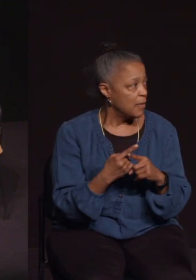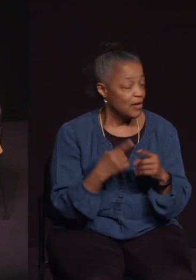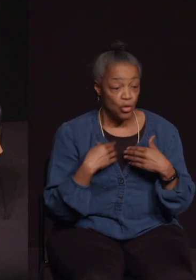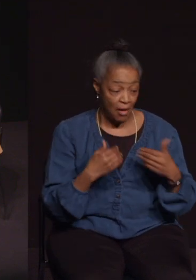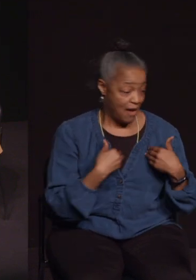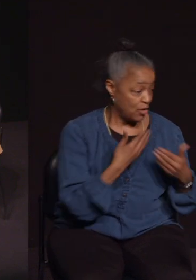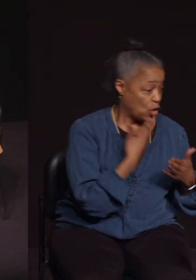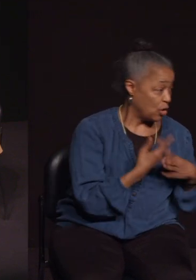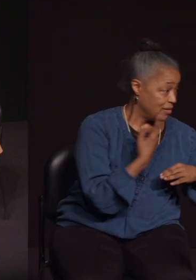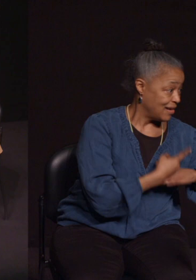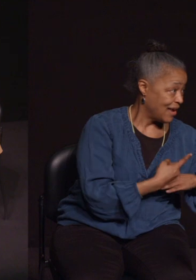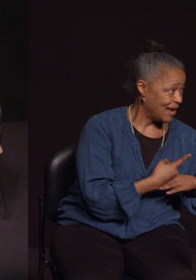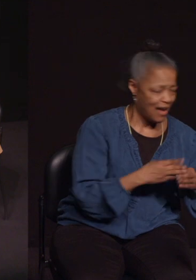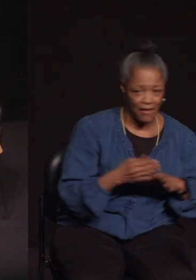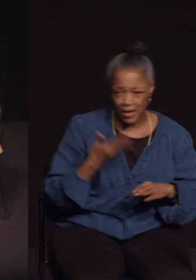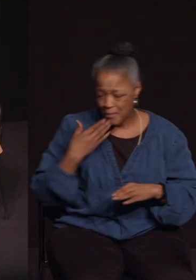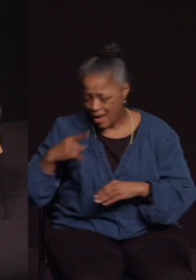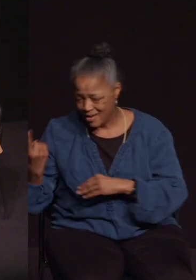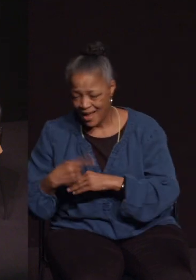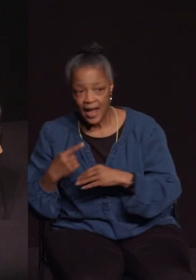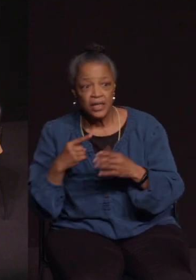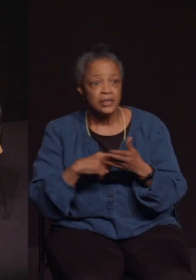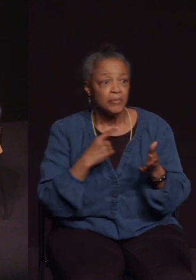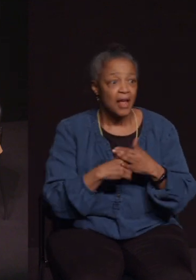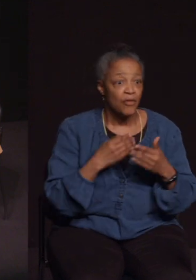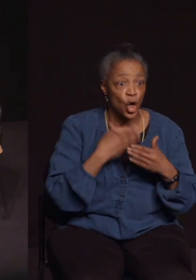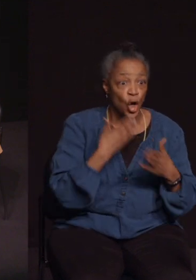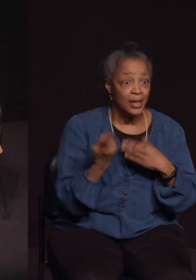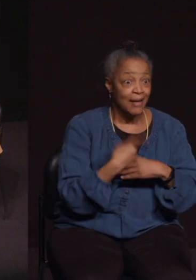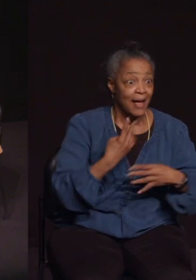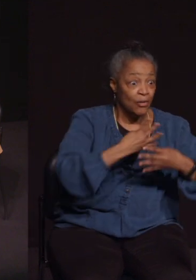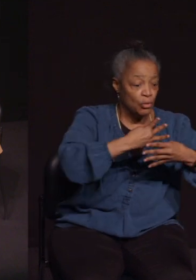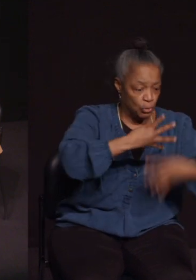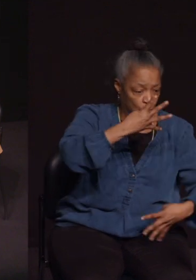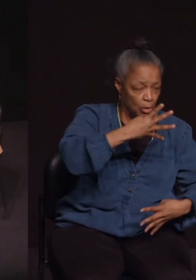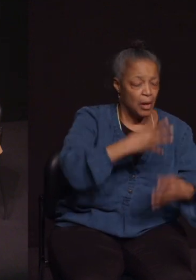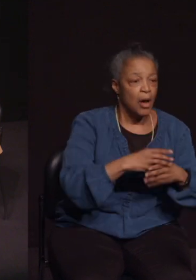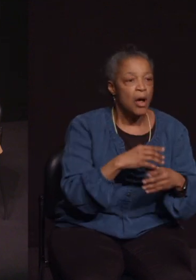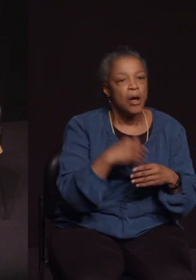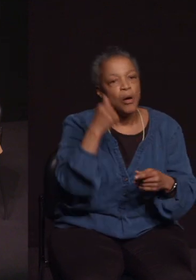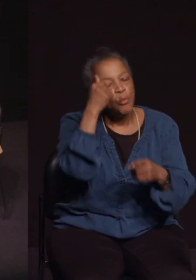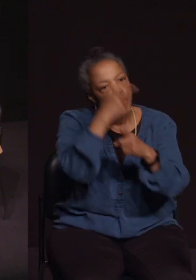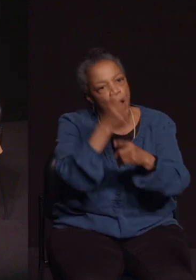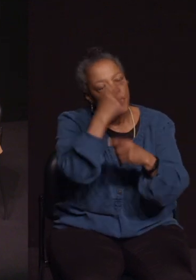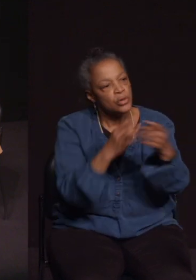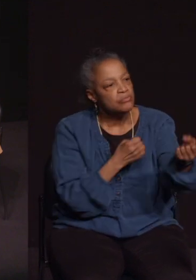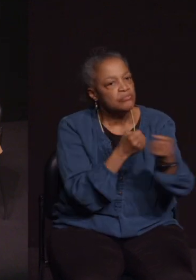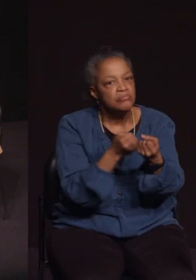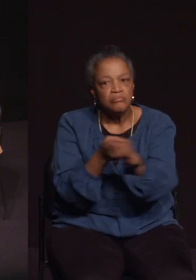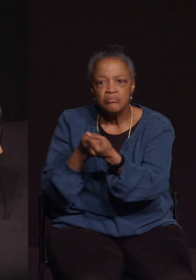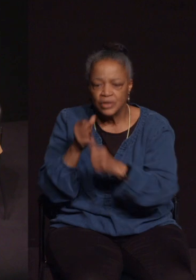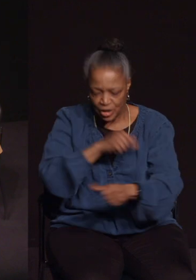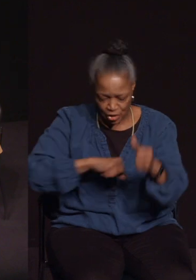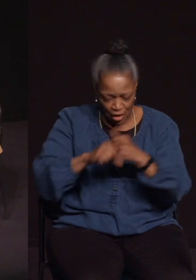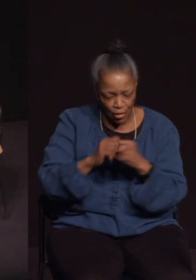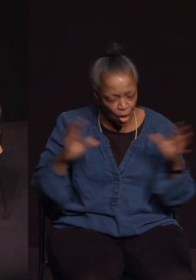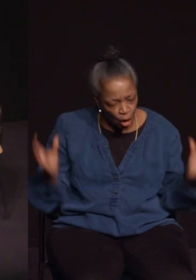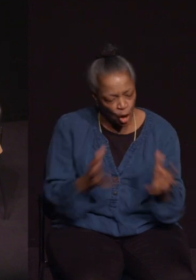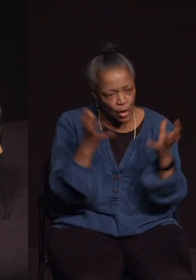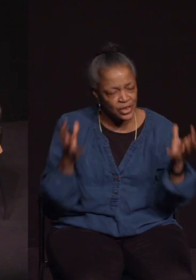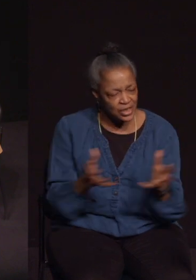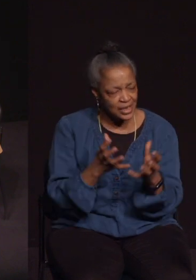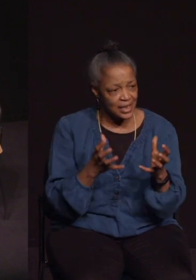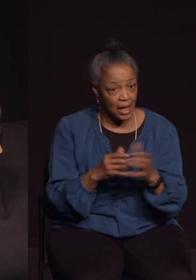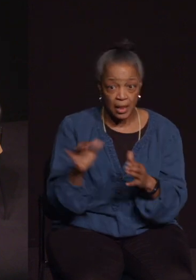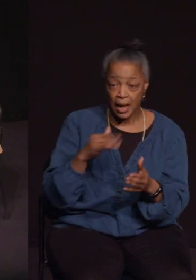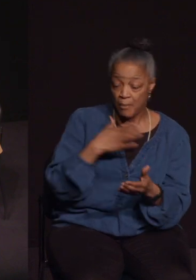day in there, and then you just see all these floods of brothers just giving words of encouragement. You know, we definitely need that because, like the wife